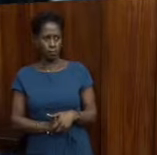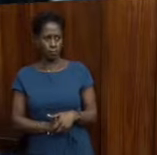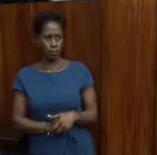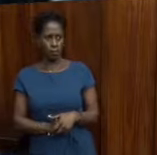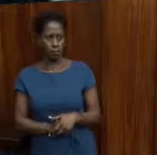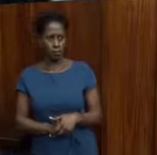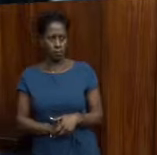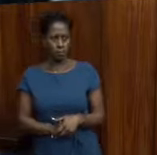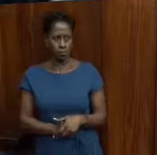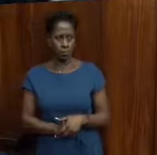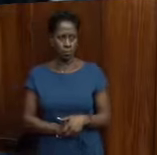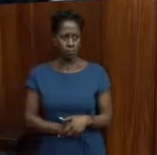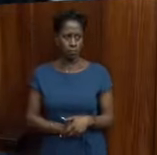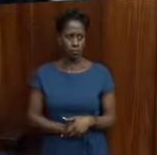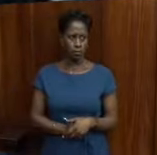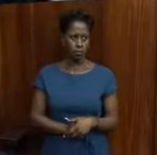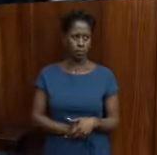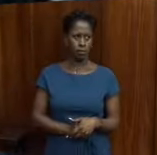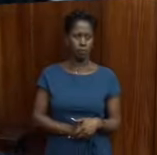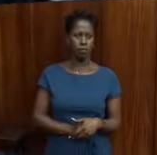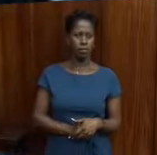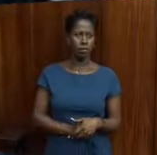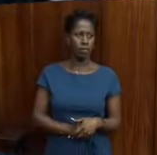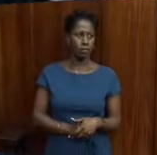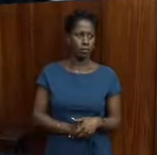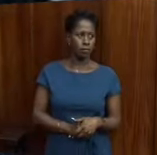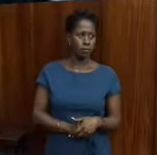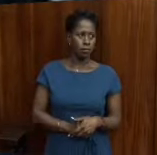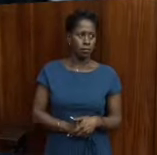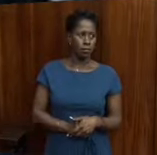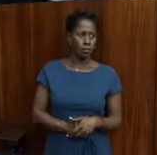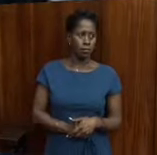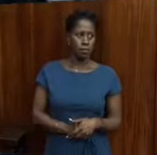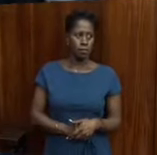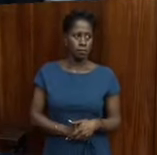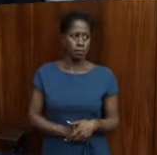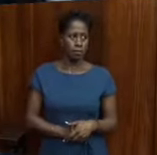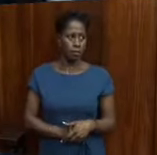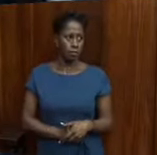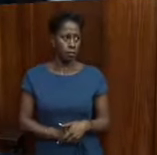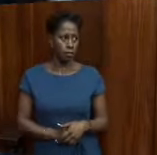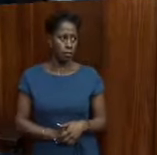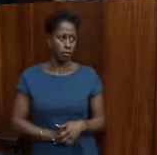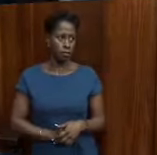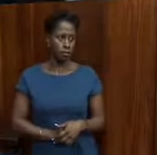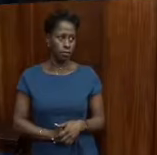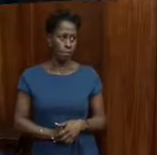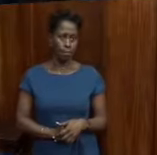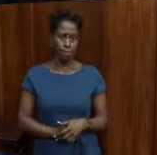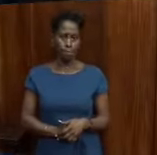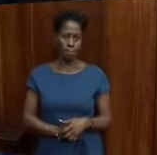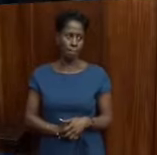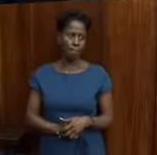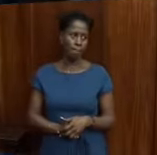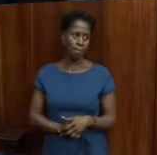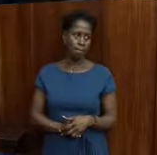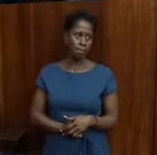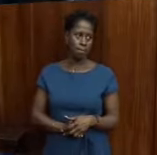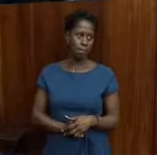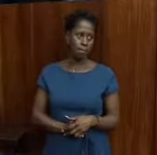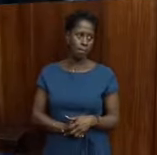risk to the future of the program. The push by the OECD countries to undermine the program has gained momentum in the wake